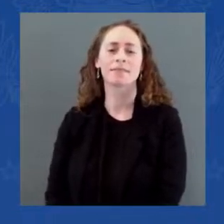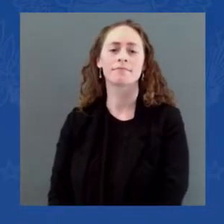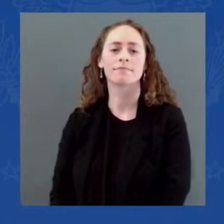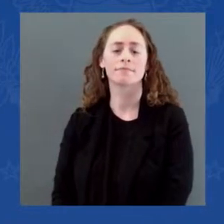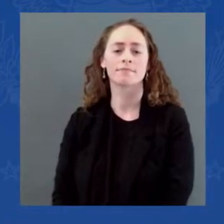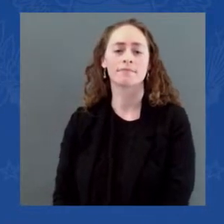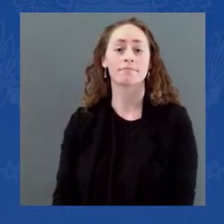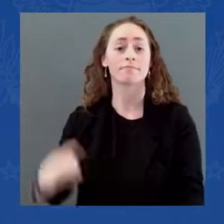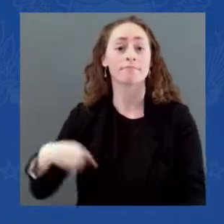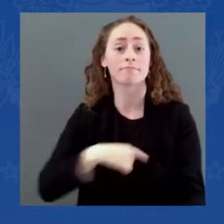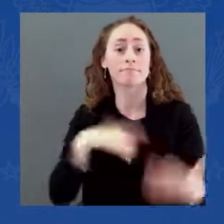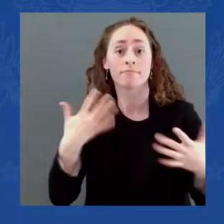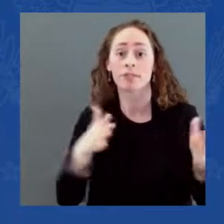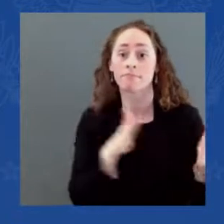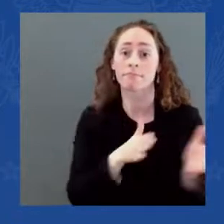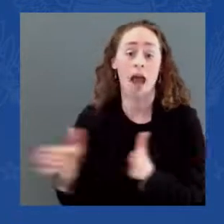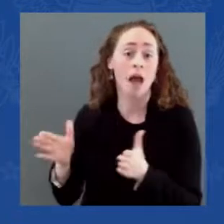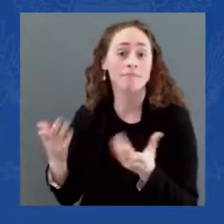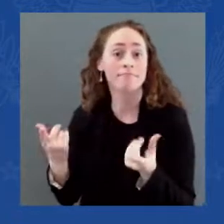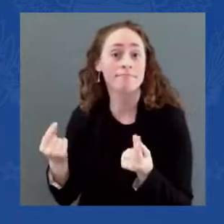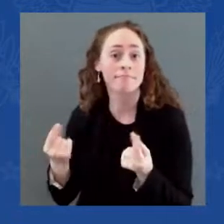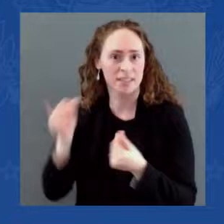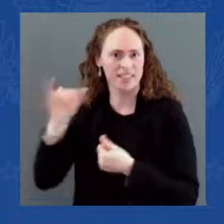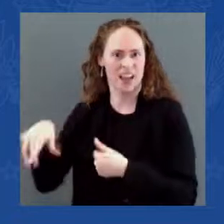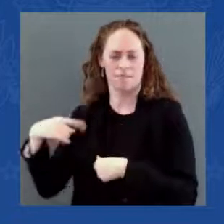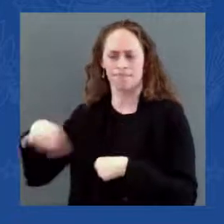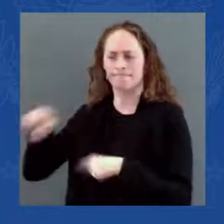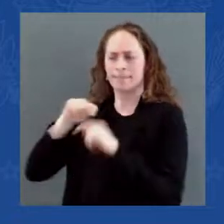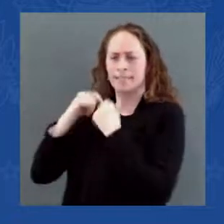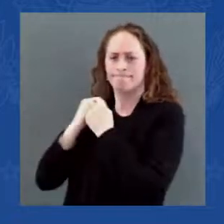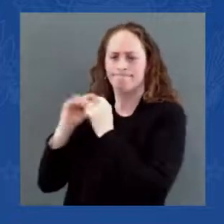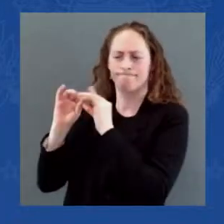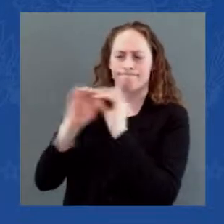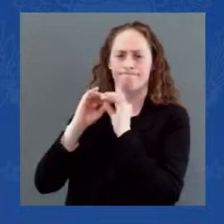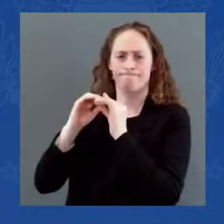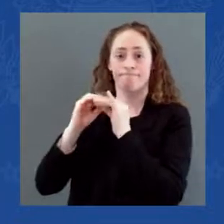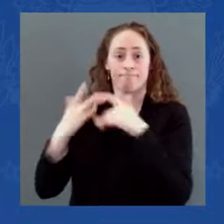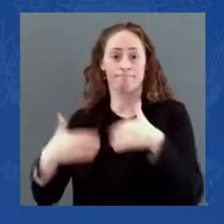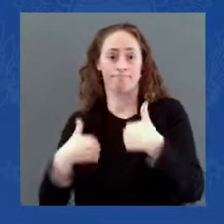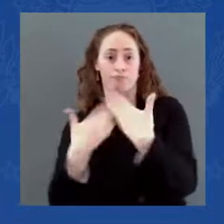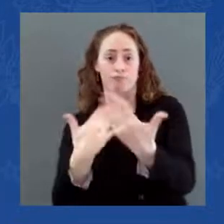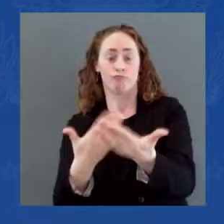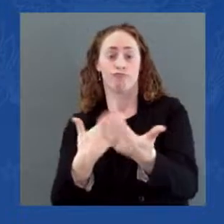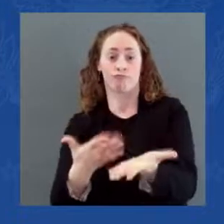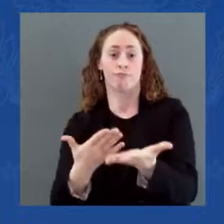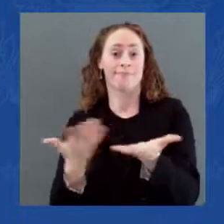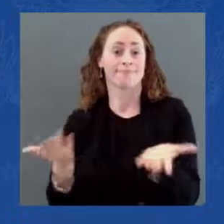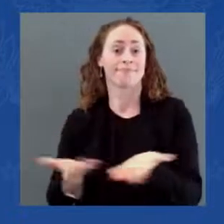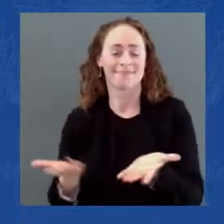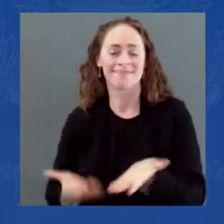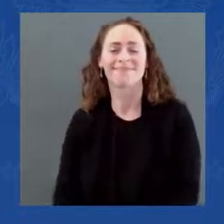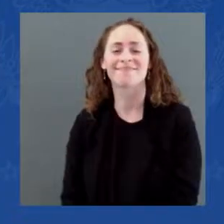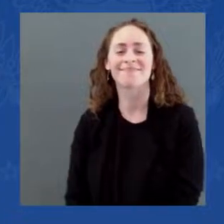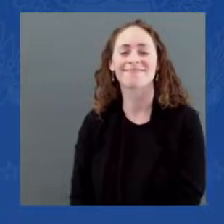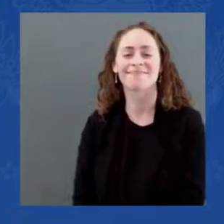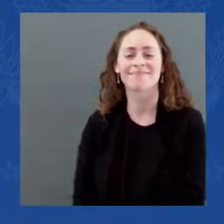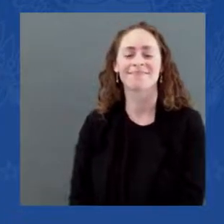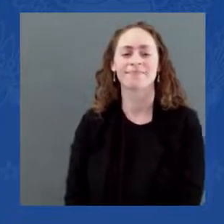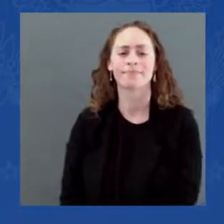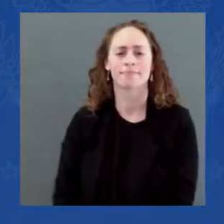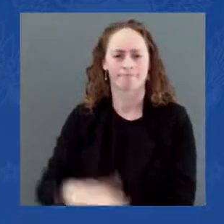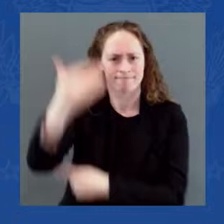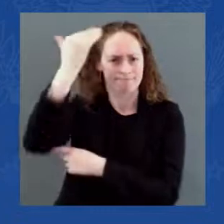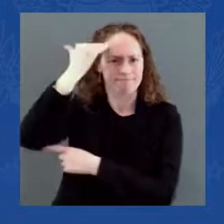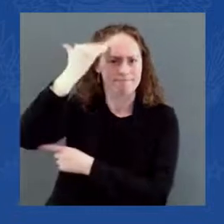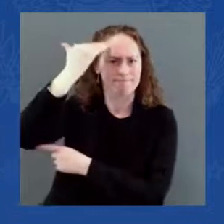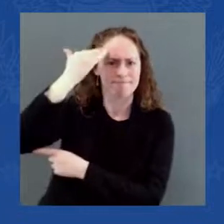my existing federal vaccination requirements are being reviewed by the courts, this plan does not expand or add to those